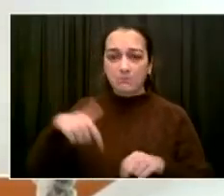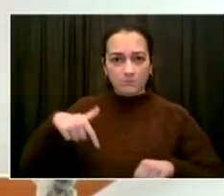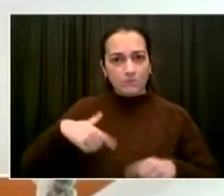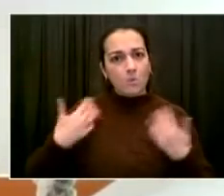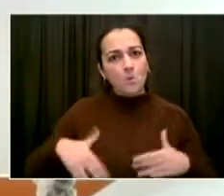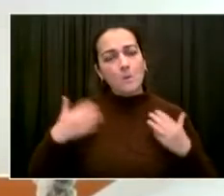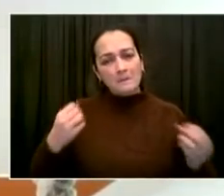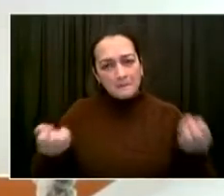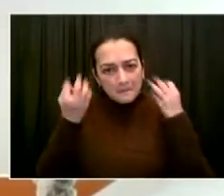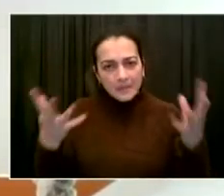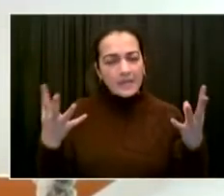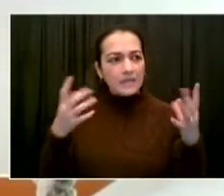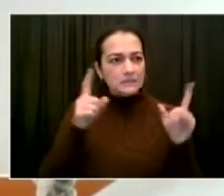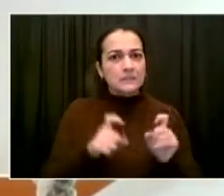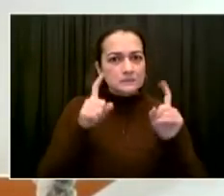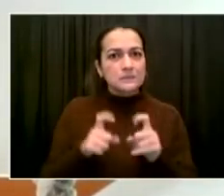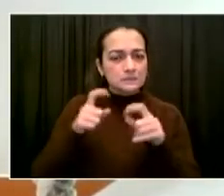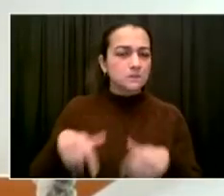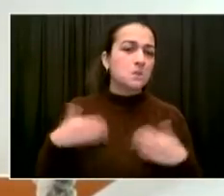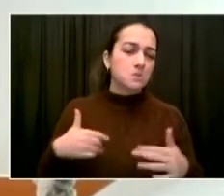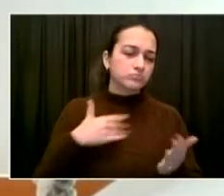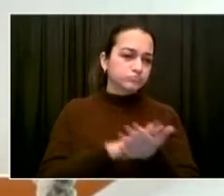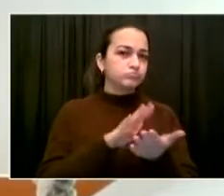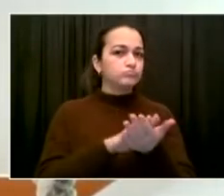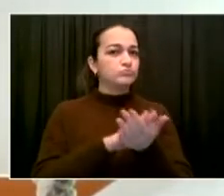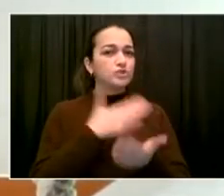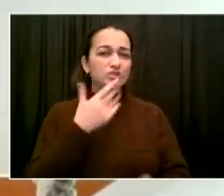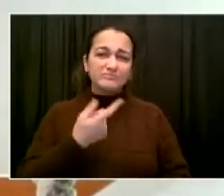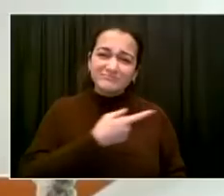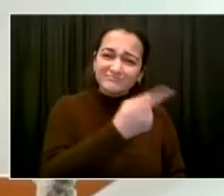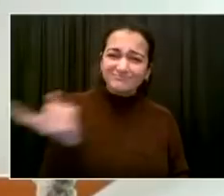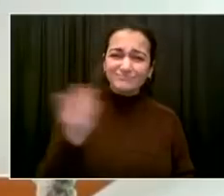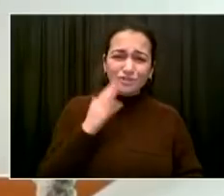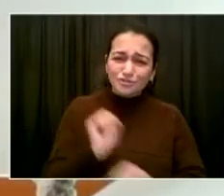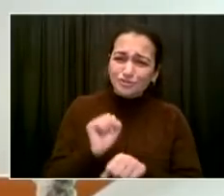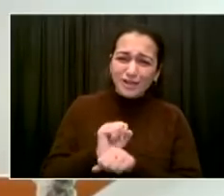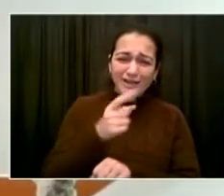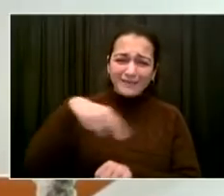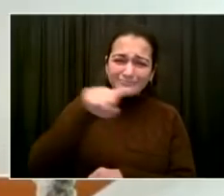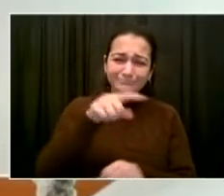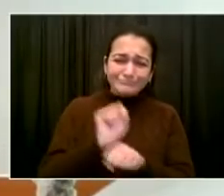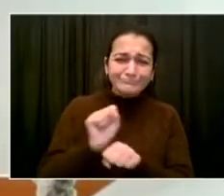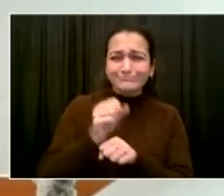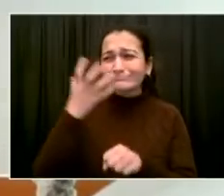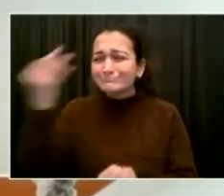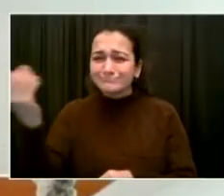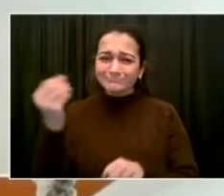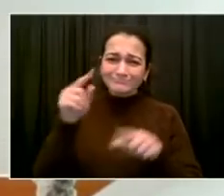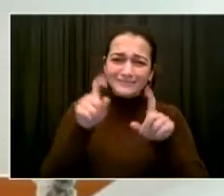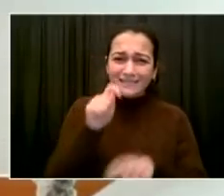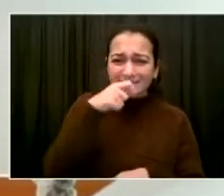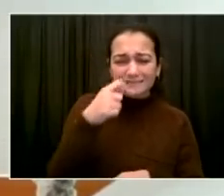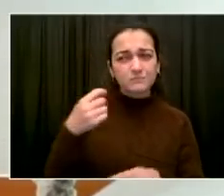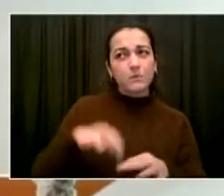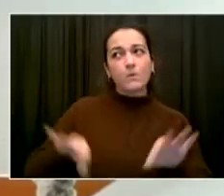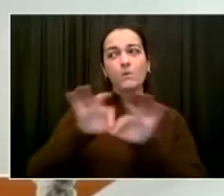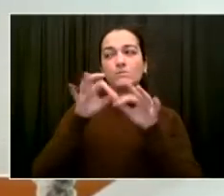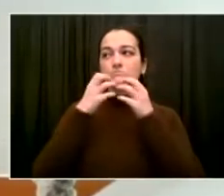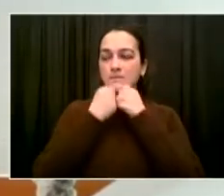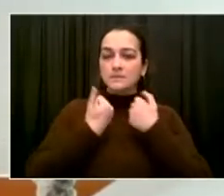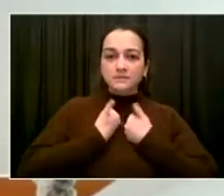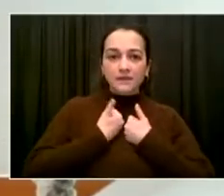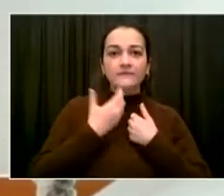fast turnaround times and good access to New Yorkers. So our median lab turnaround time has remained 1 day across New York